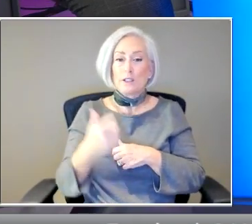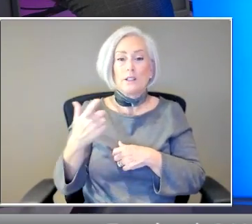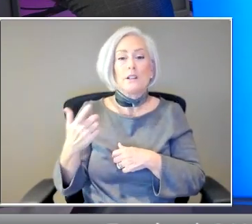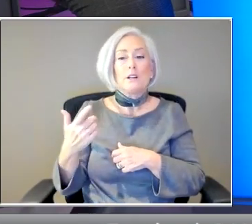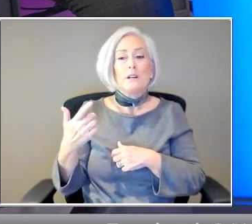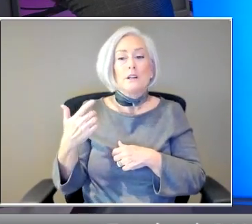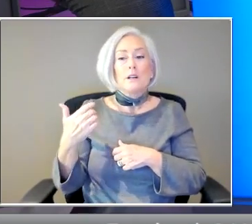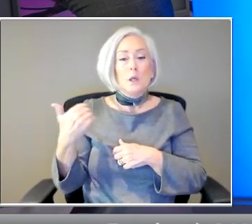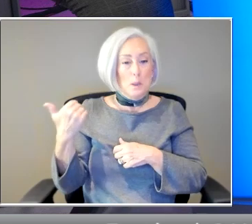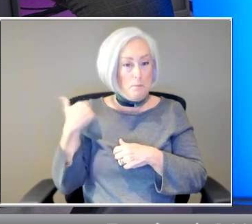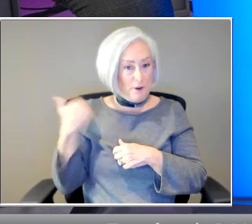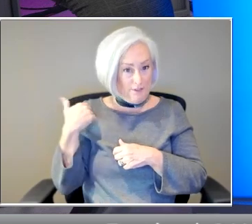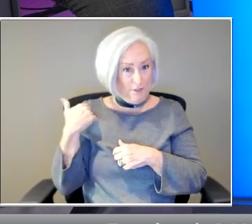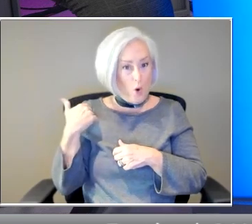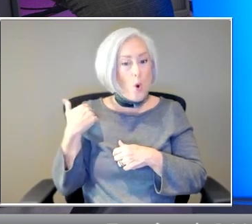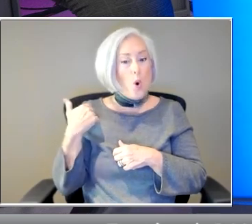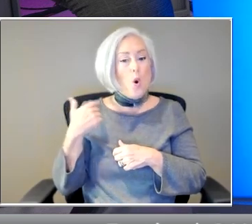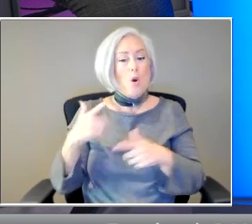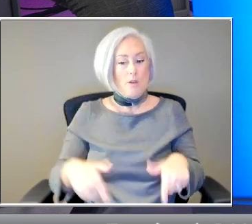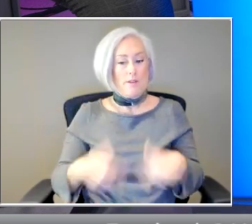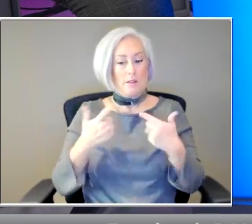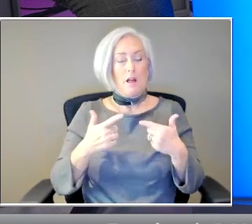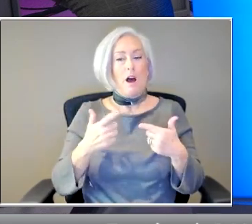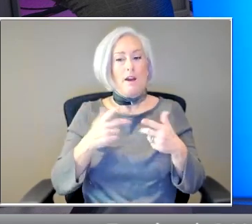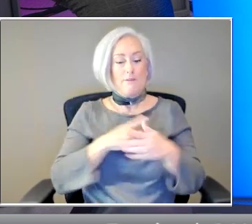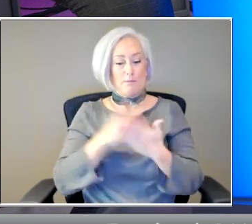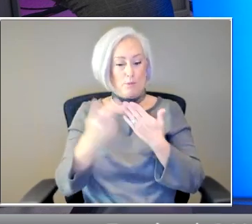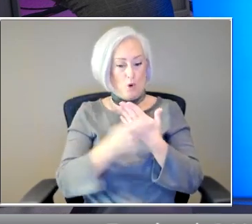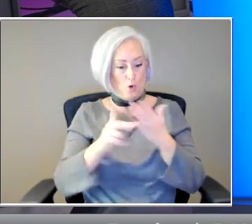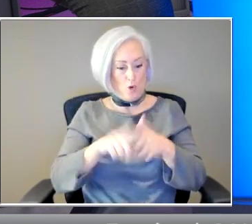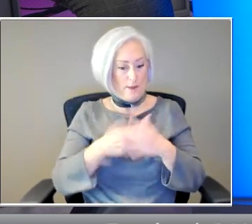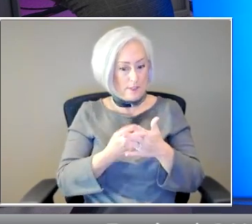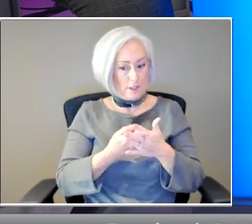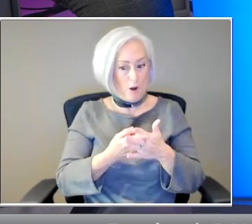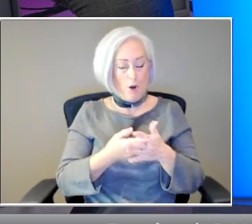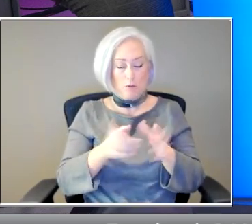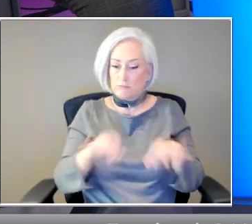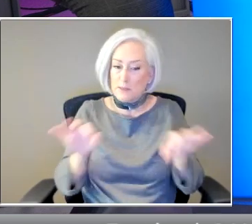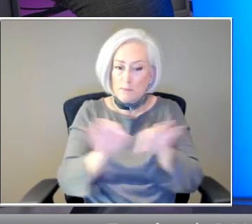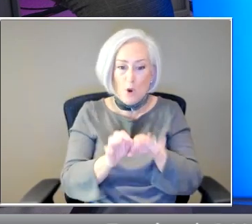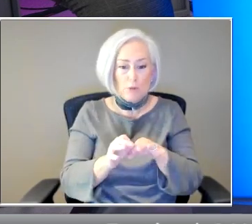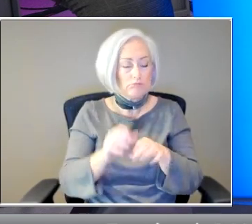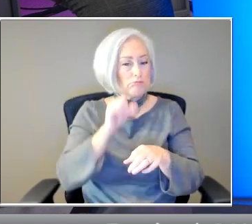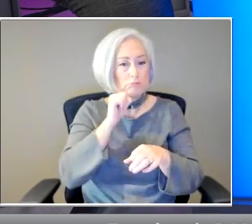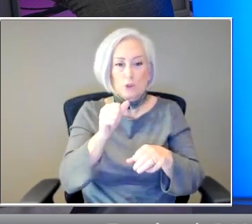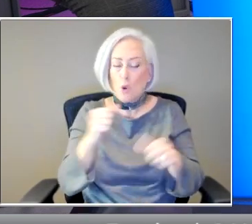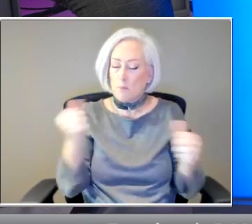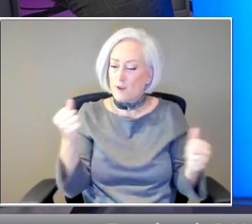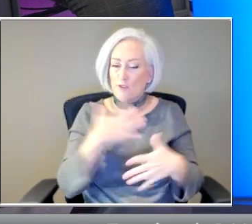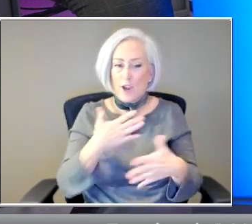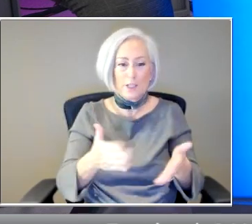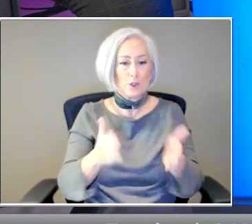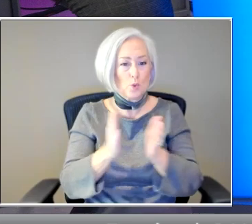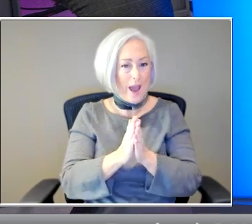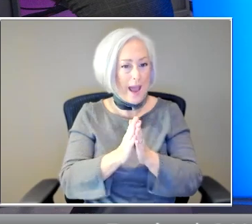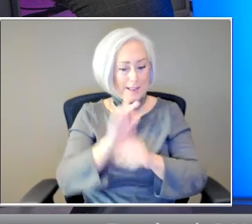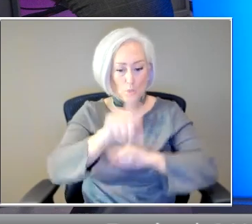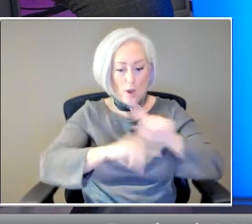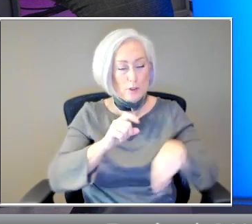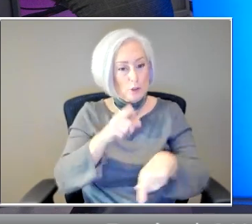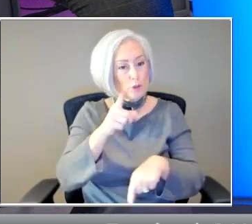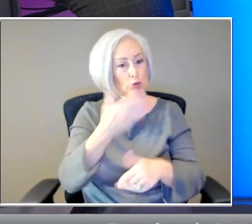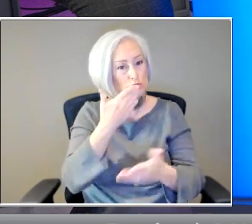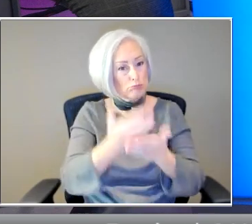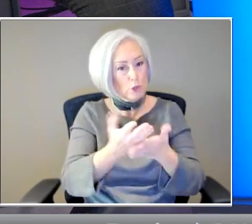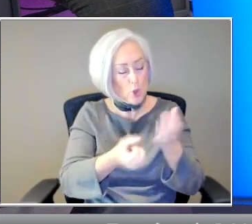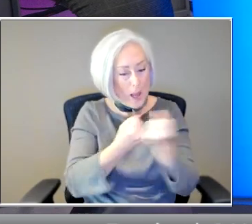before this live program, is that don't be afraid to ask questions. Yeah. And you're a big advocate for Yeah. yourself. Now, Tony, did you come with